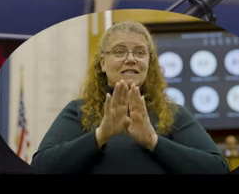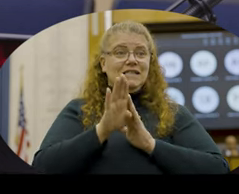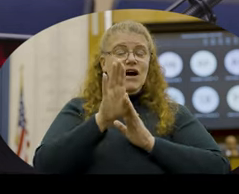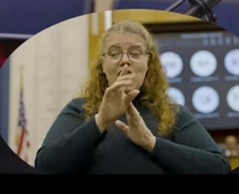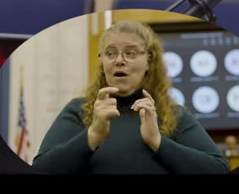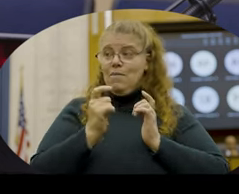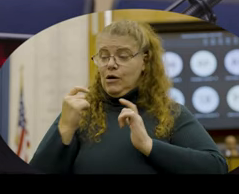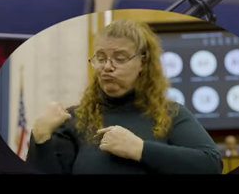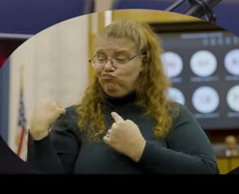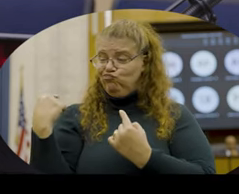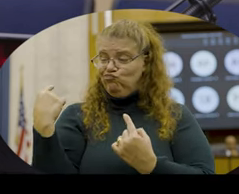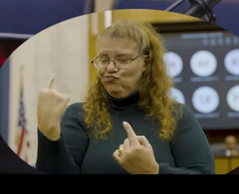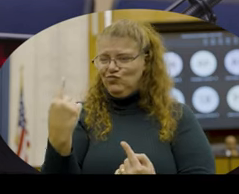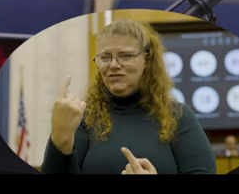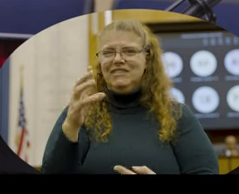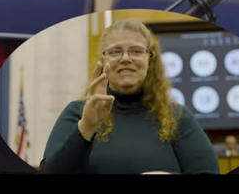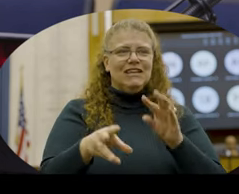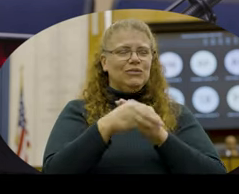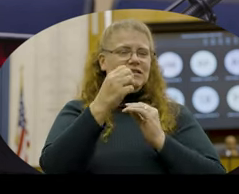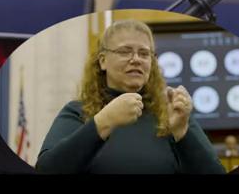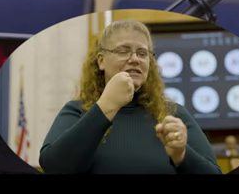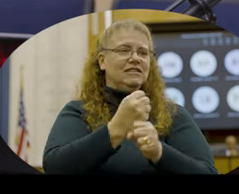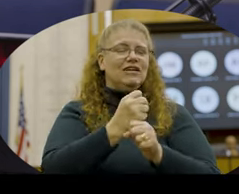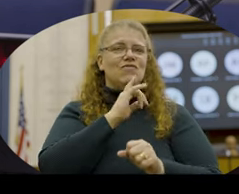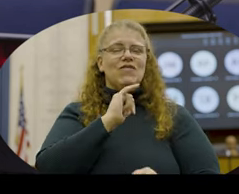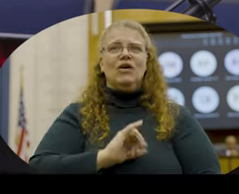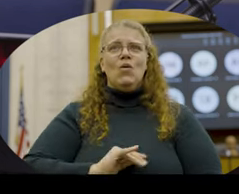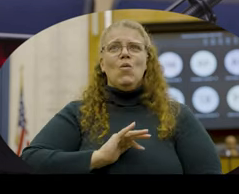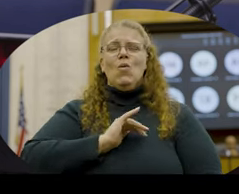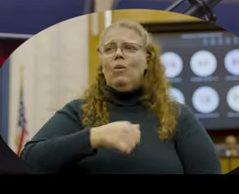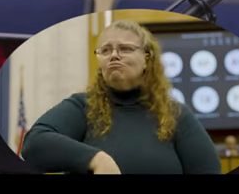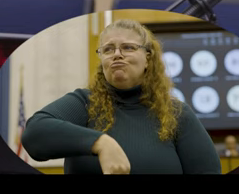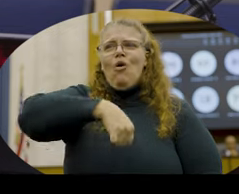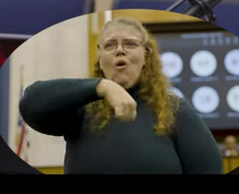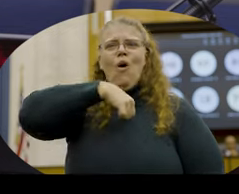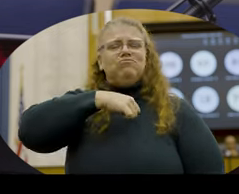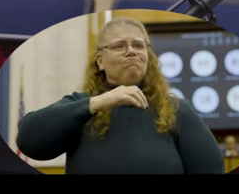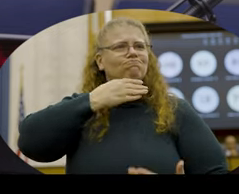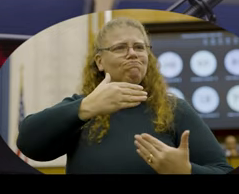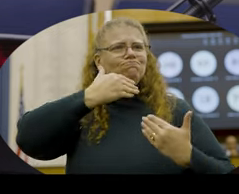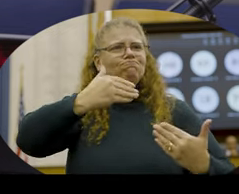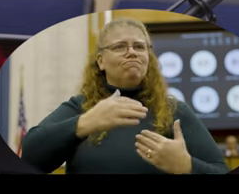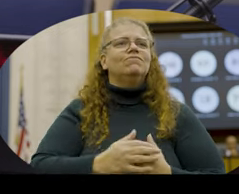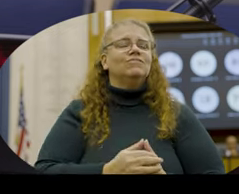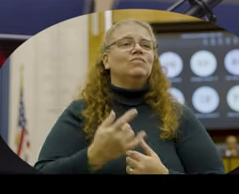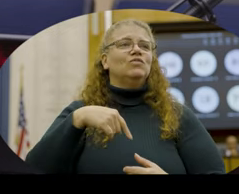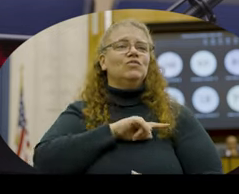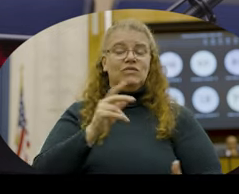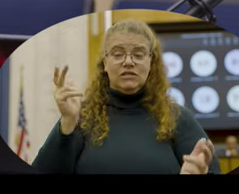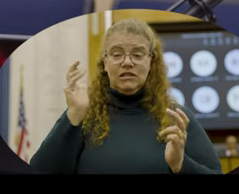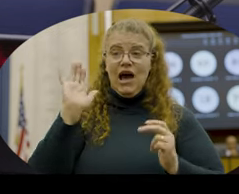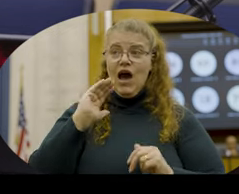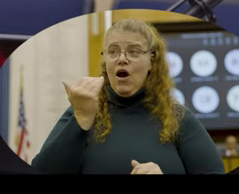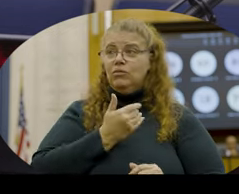far we've come in the last 6+ years, I'm filled with pride and gratitude. We listened to our